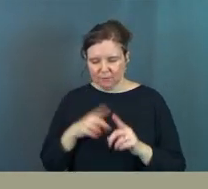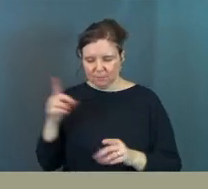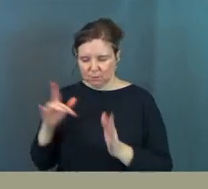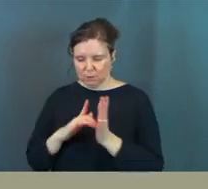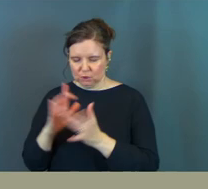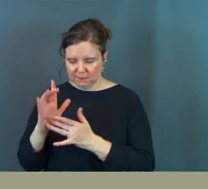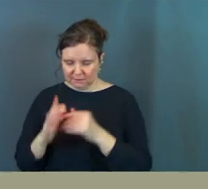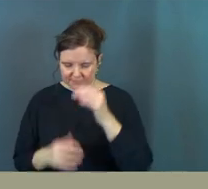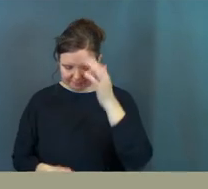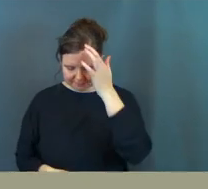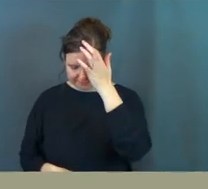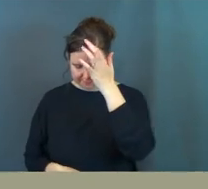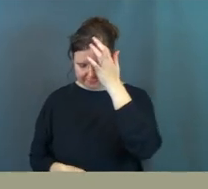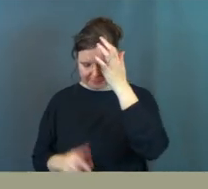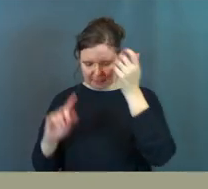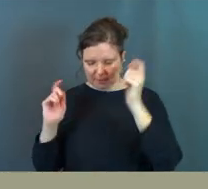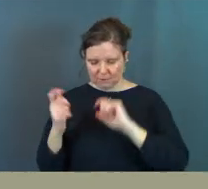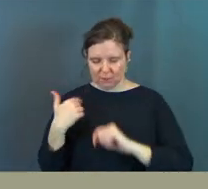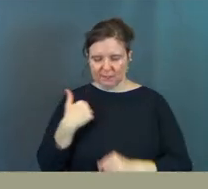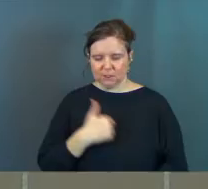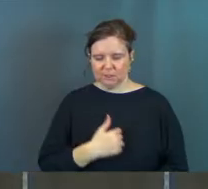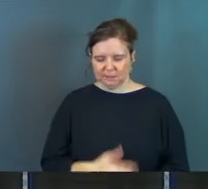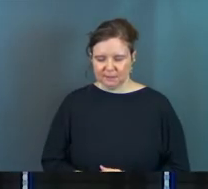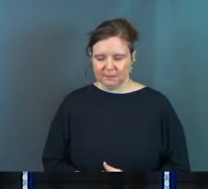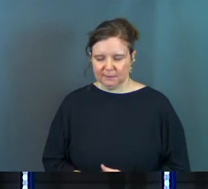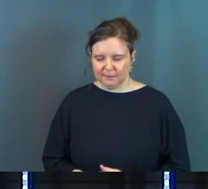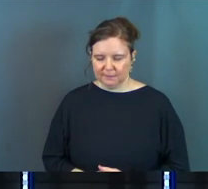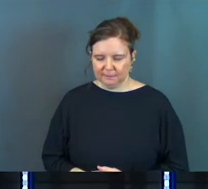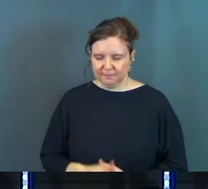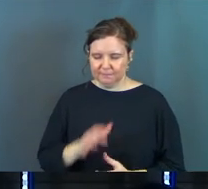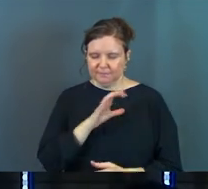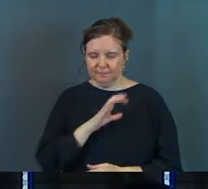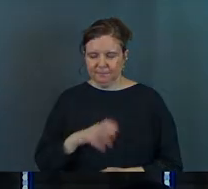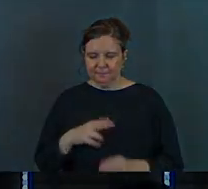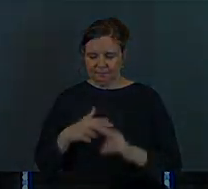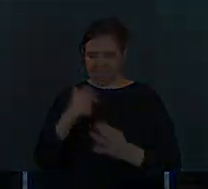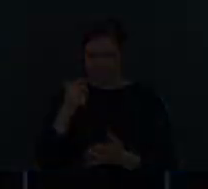from you, Jesus. Come and change us. In Christ's name, amen.